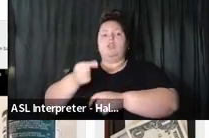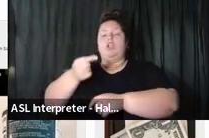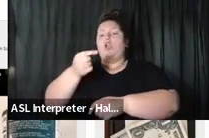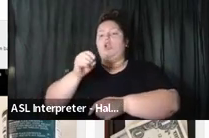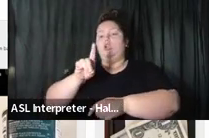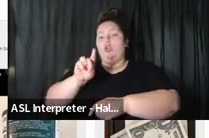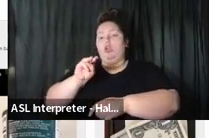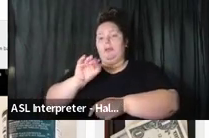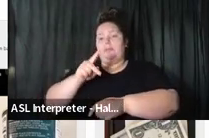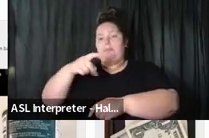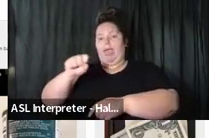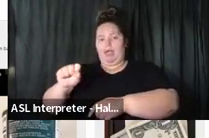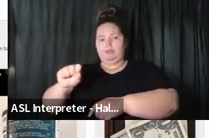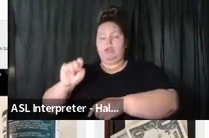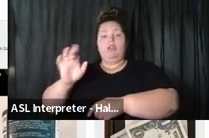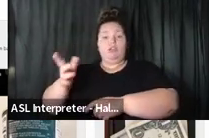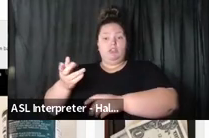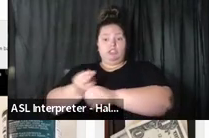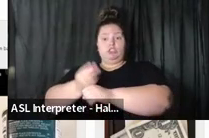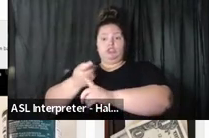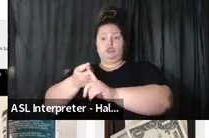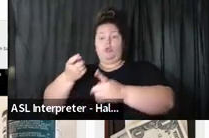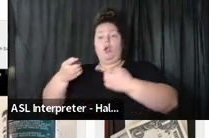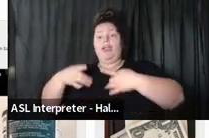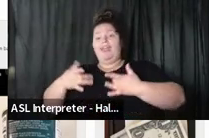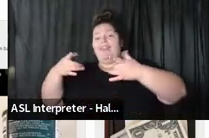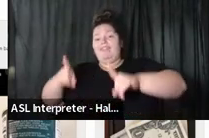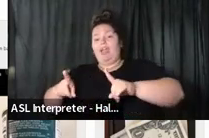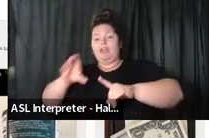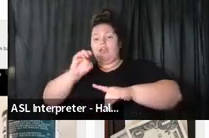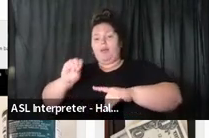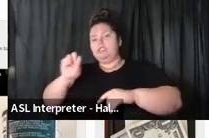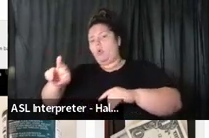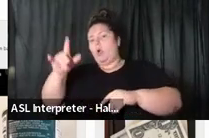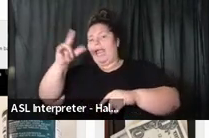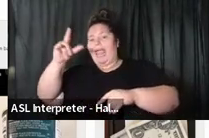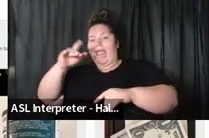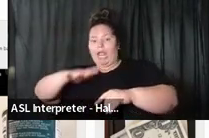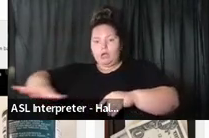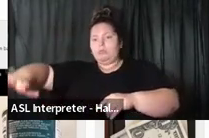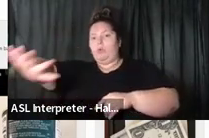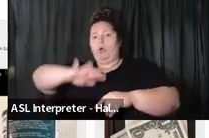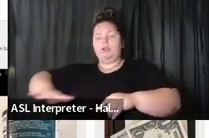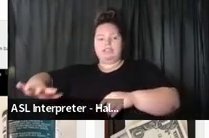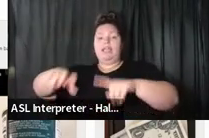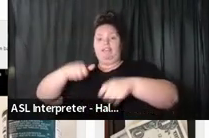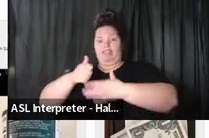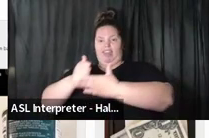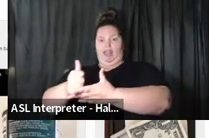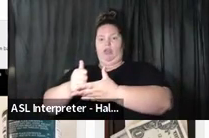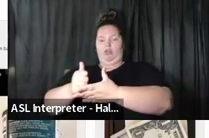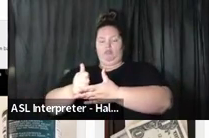planning companies or some bigger places like airports, and it can help direct you to where you need to go based